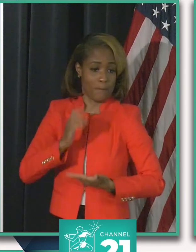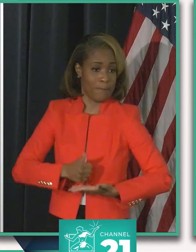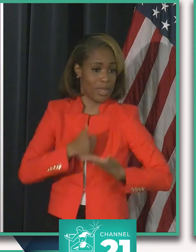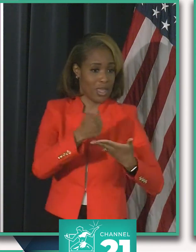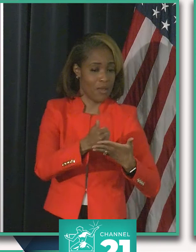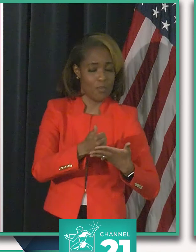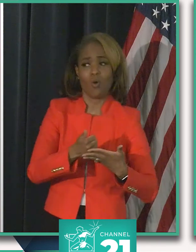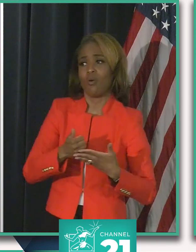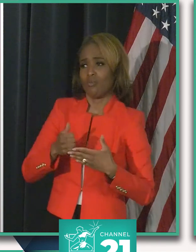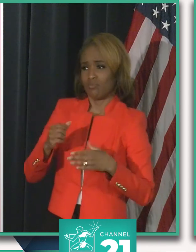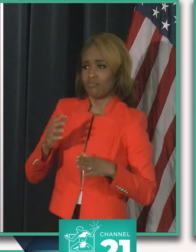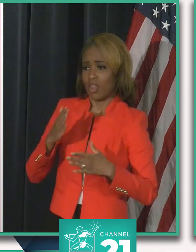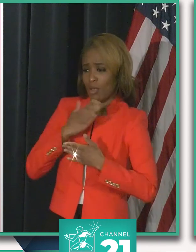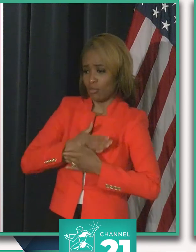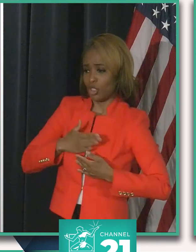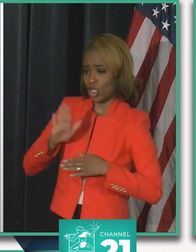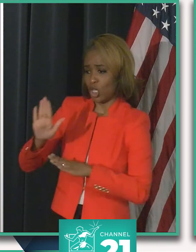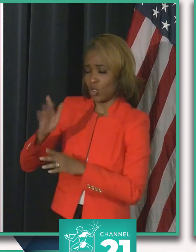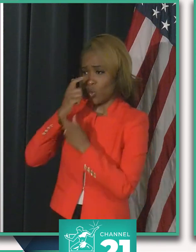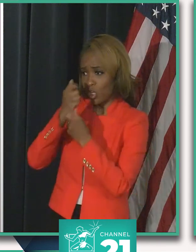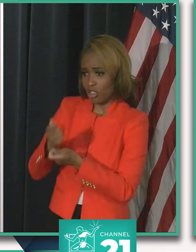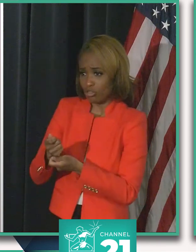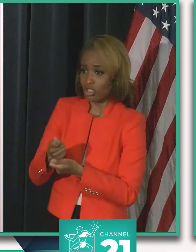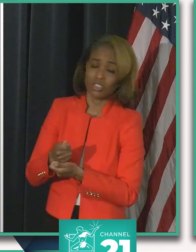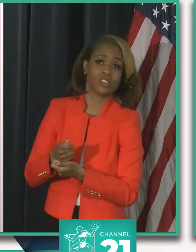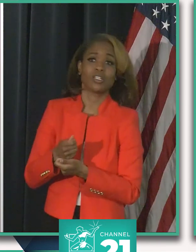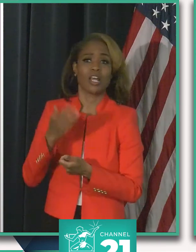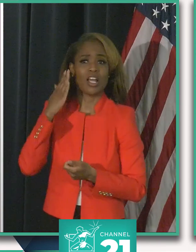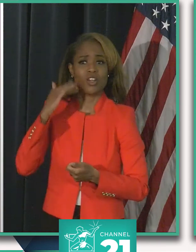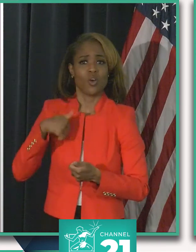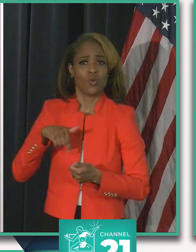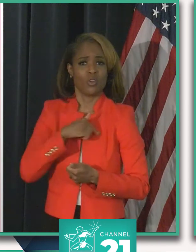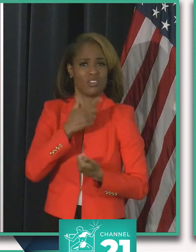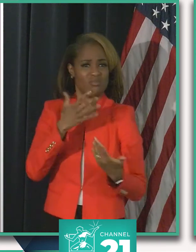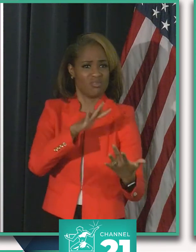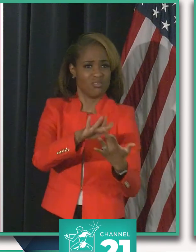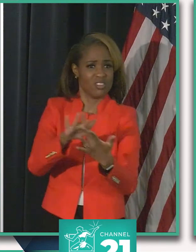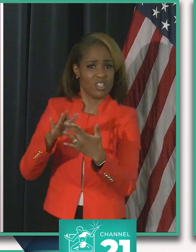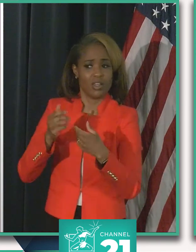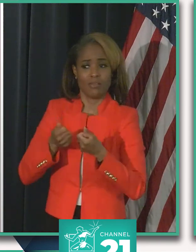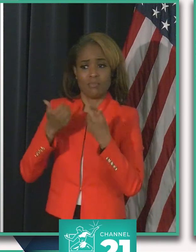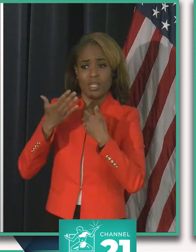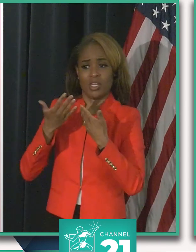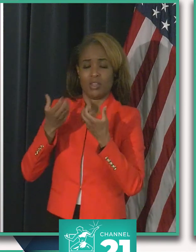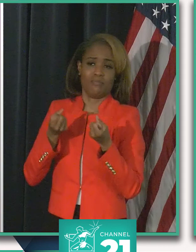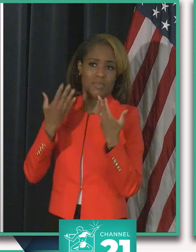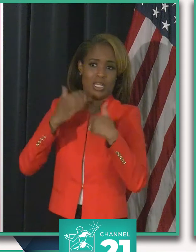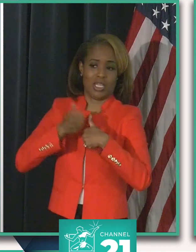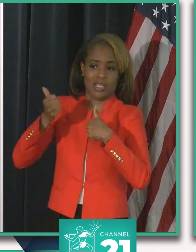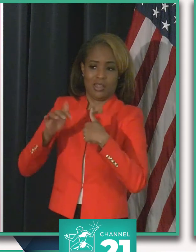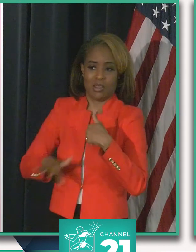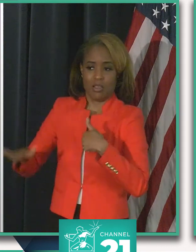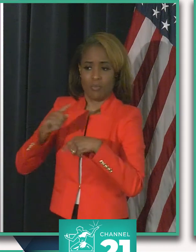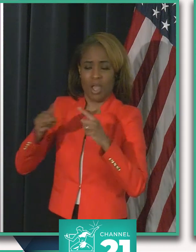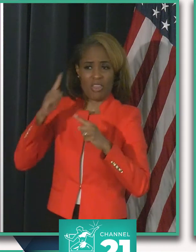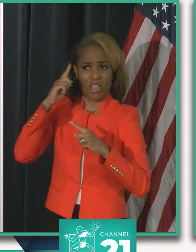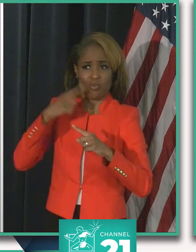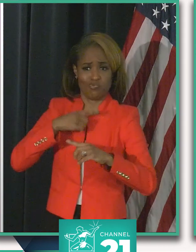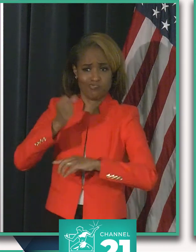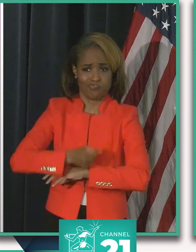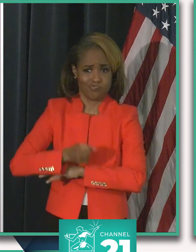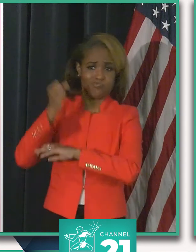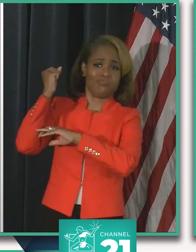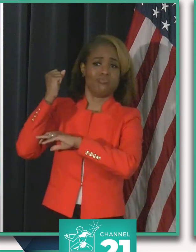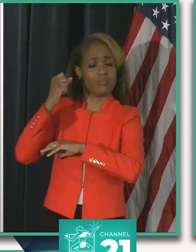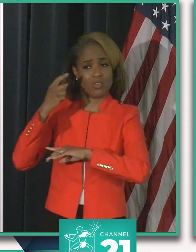Well, I appreciate the interest. And, I knew we've reached out to a lot of neighborhoods, but I think we set a record getting a phone